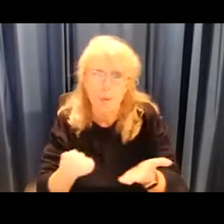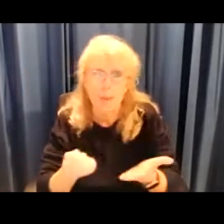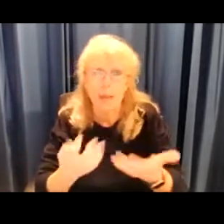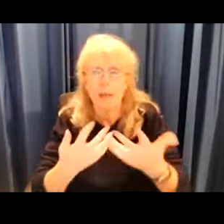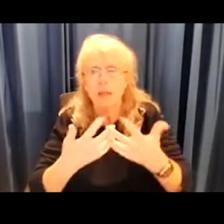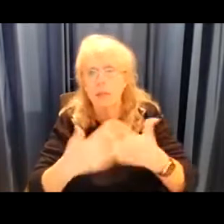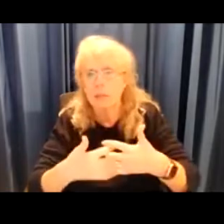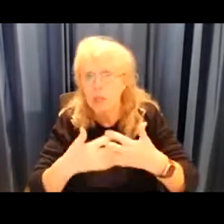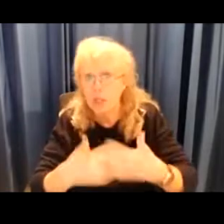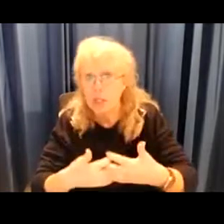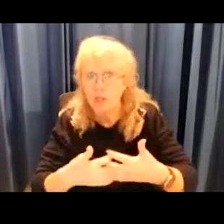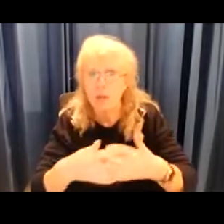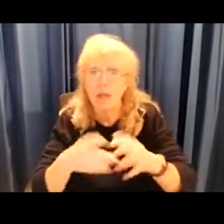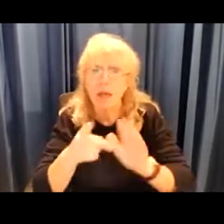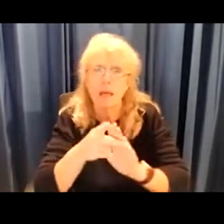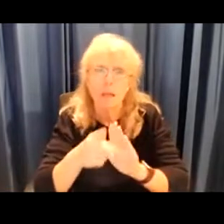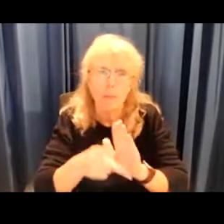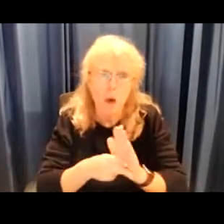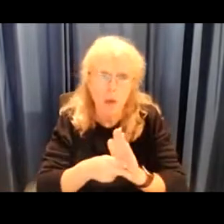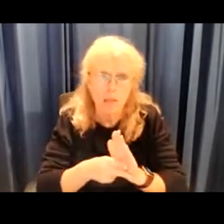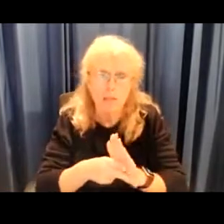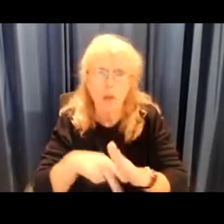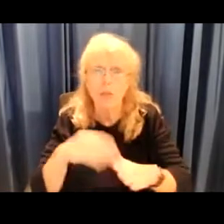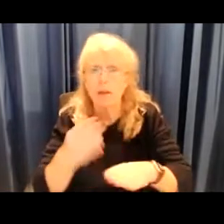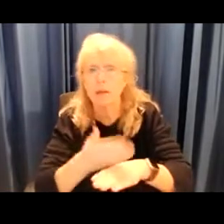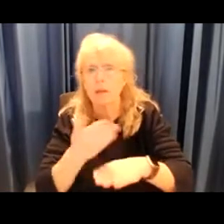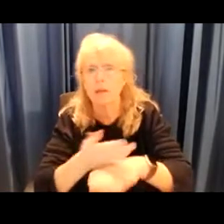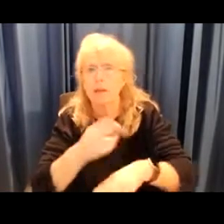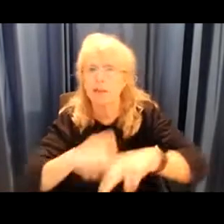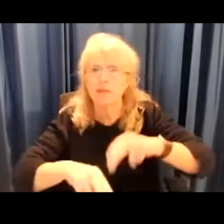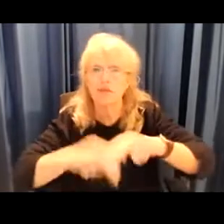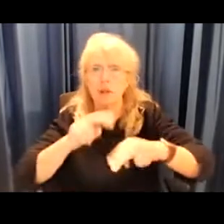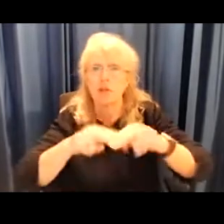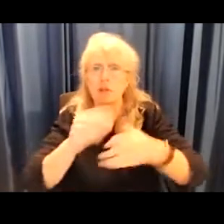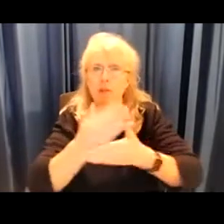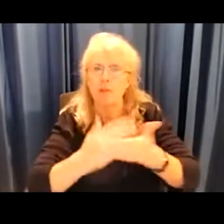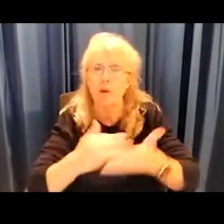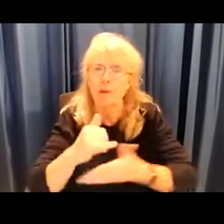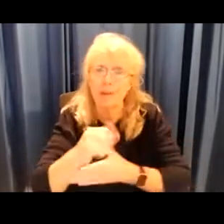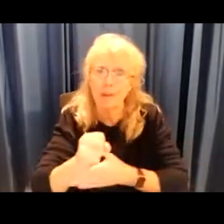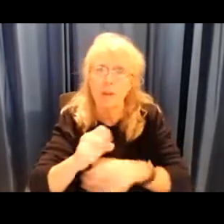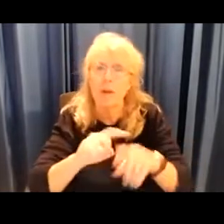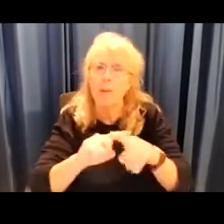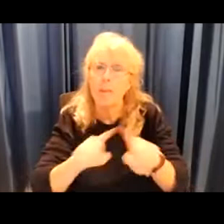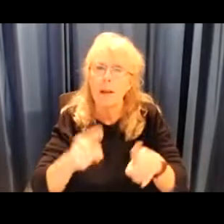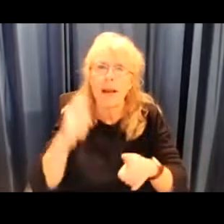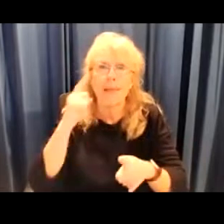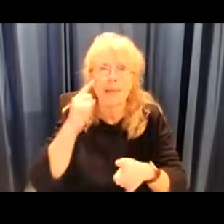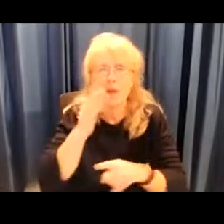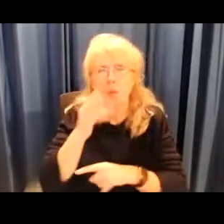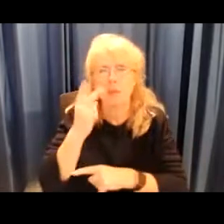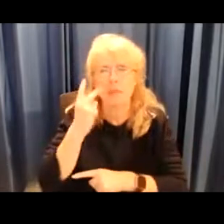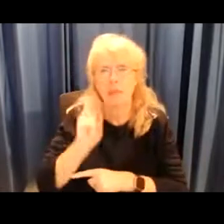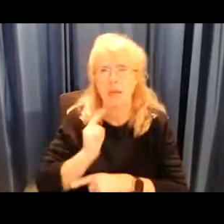on the construction side of things and everything else. And I think you're going to see us having more of those